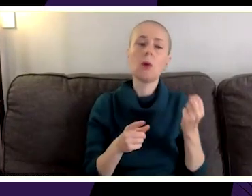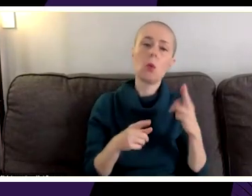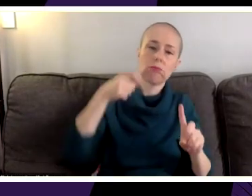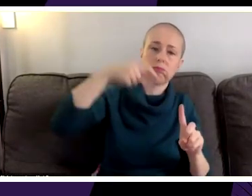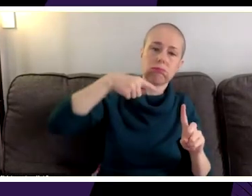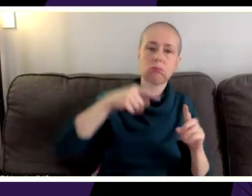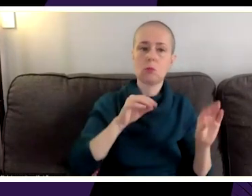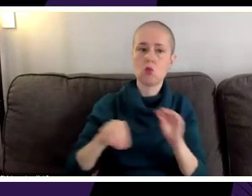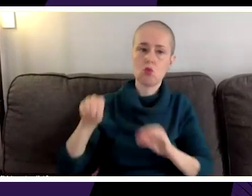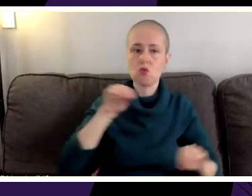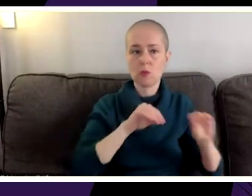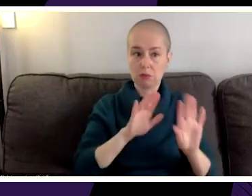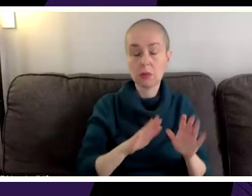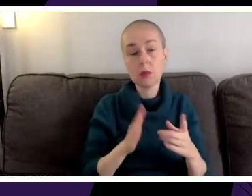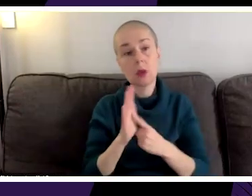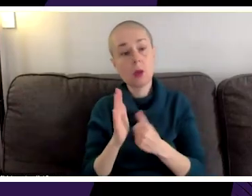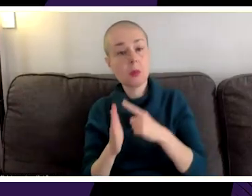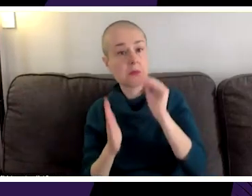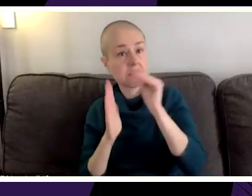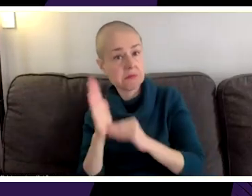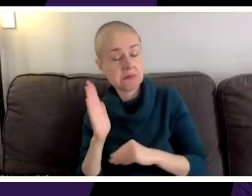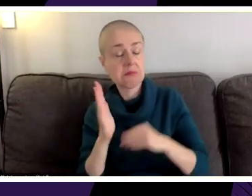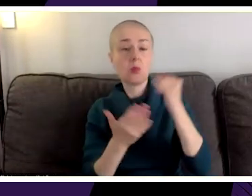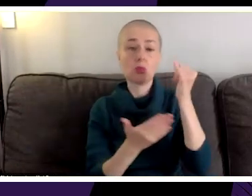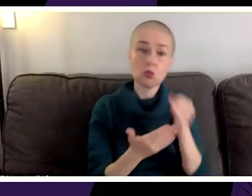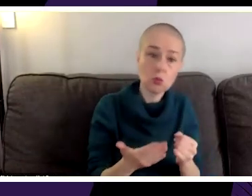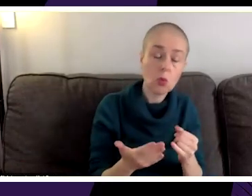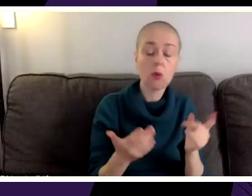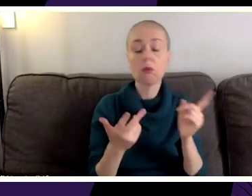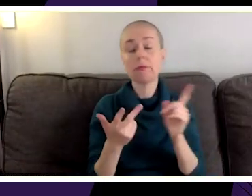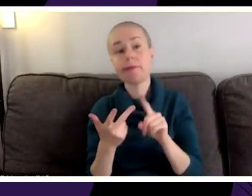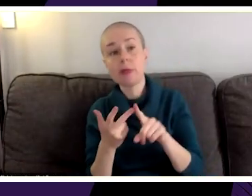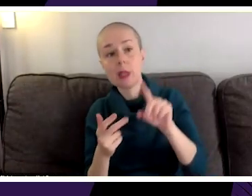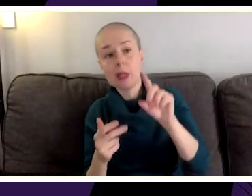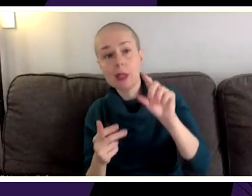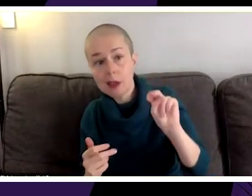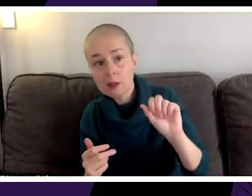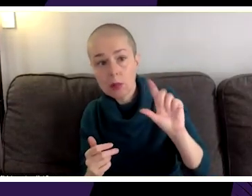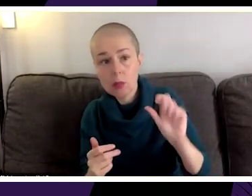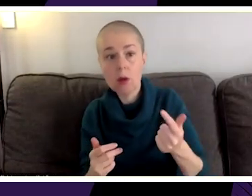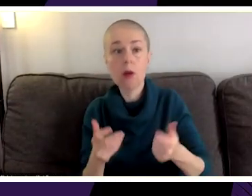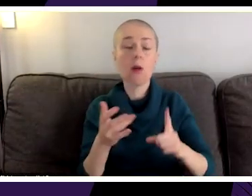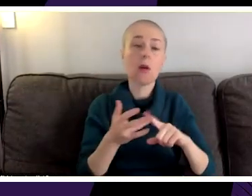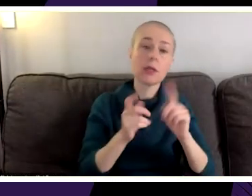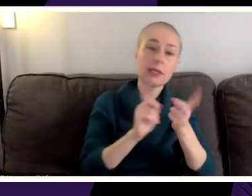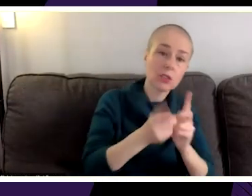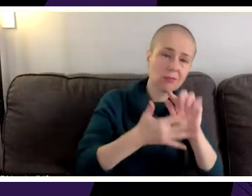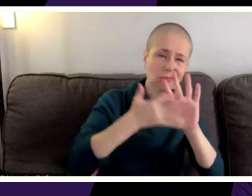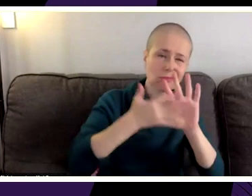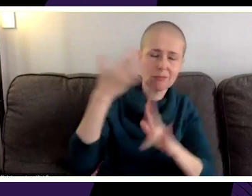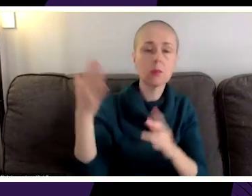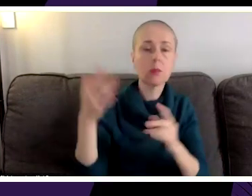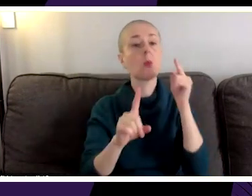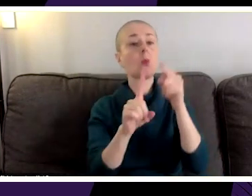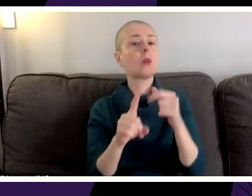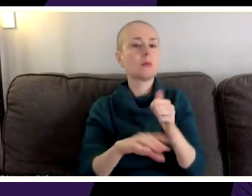could be written or drawn, it could be analog or digital, but it's a way of starting a creative process. It might